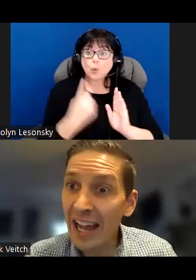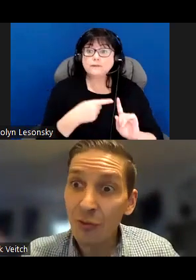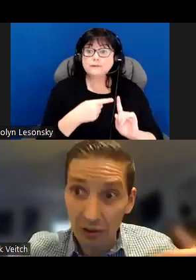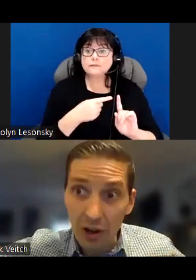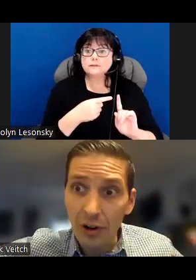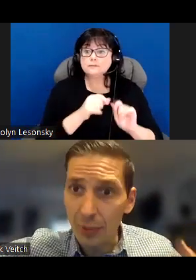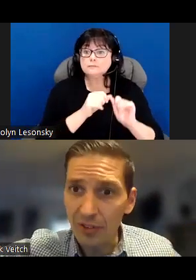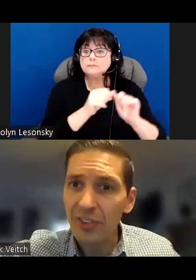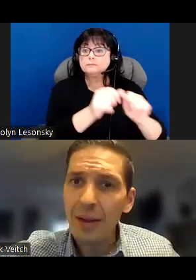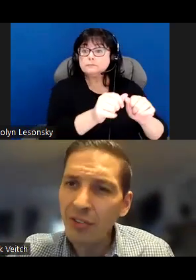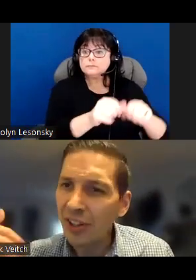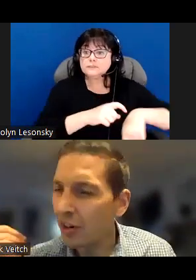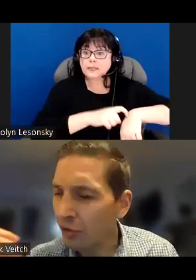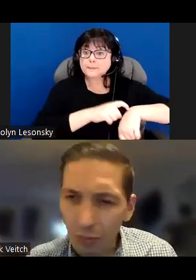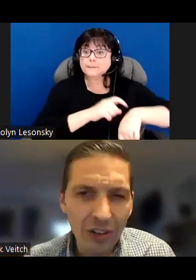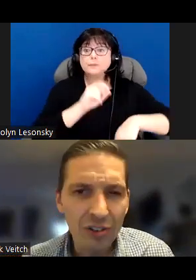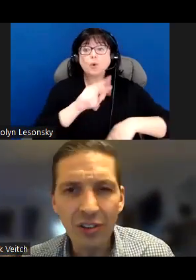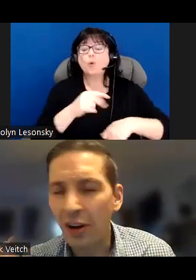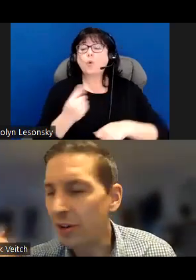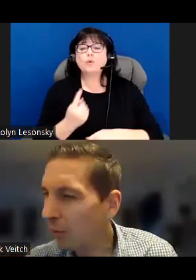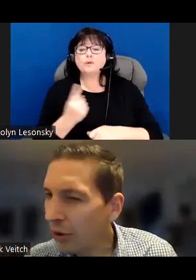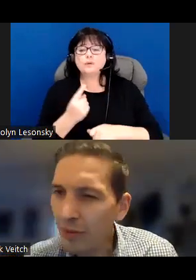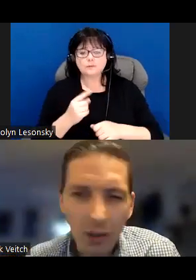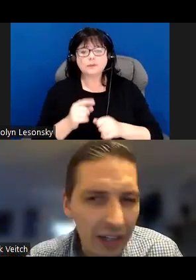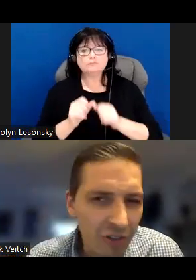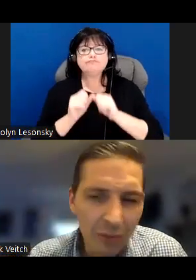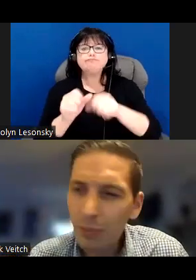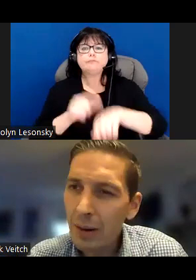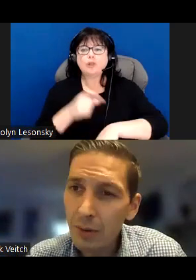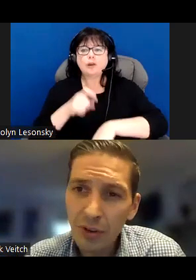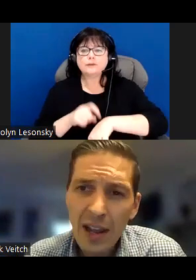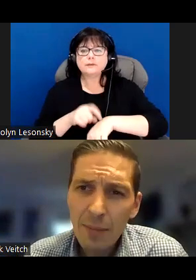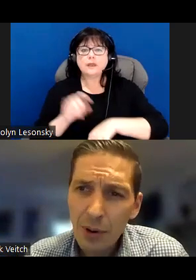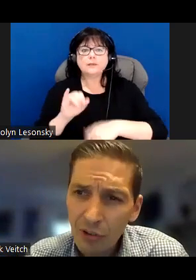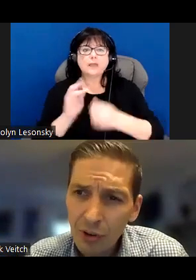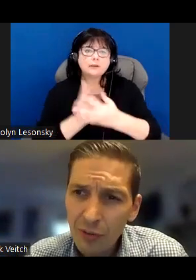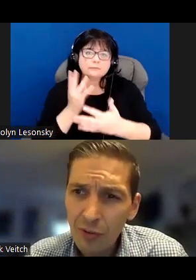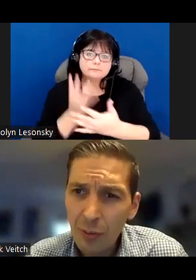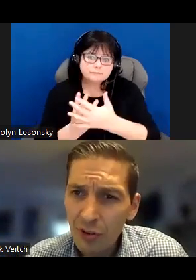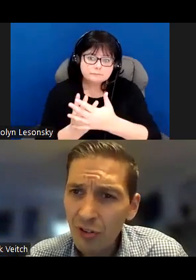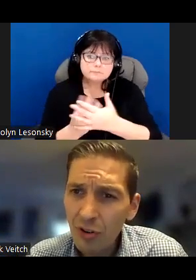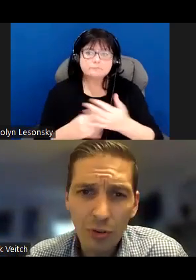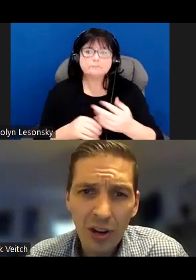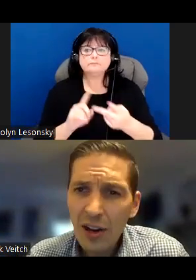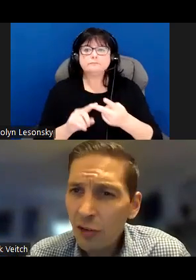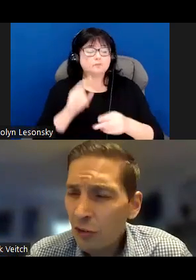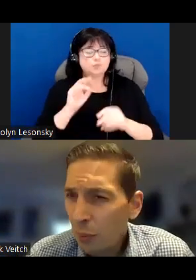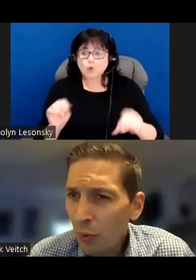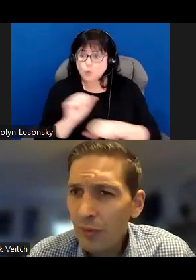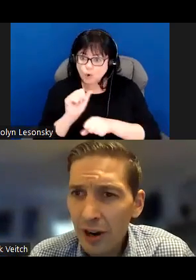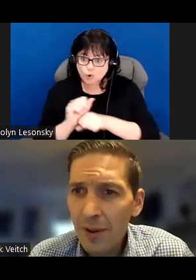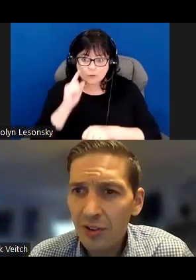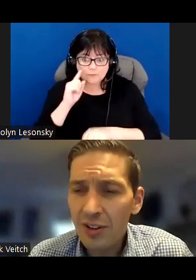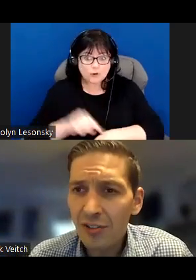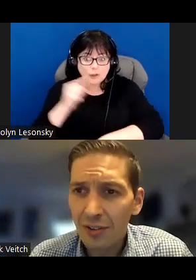or ones that last for longer periods of time, things like incarceration, unemployment, relationship problems, history of substance use, or